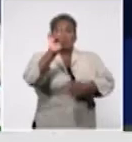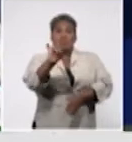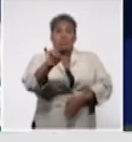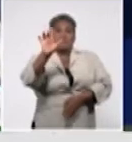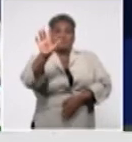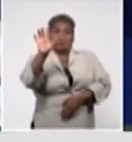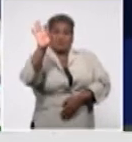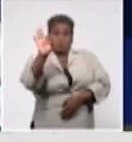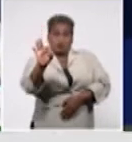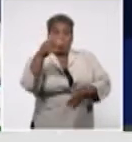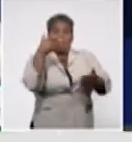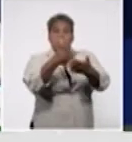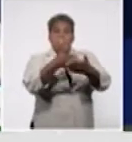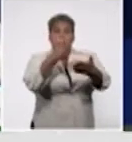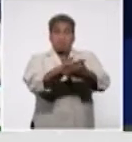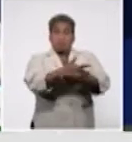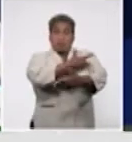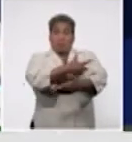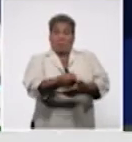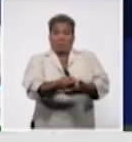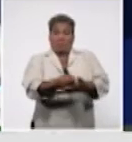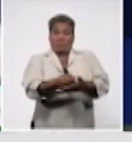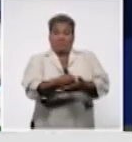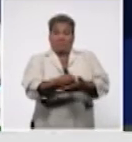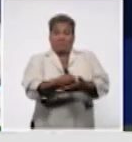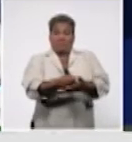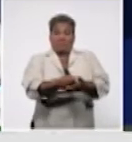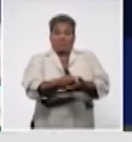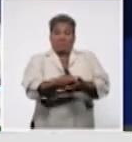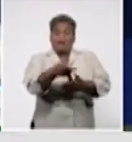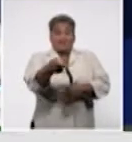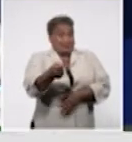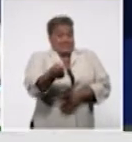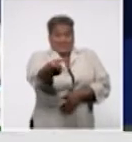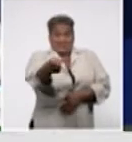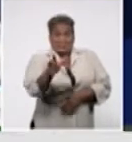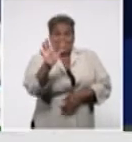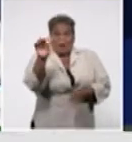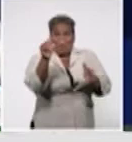reach 6,000 or 7,000 processed samples in the upcoming days.